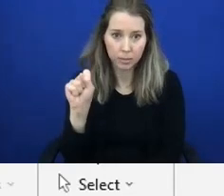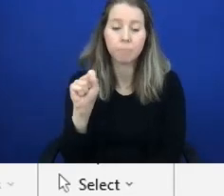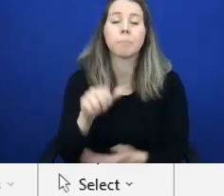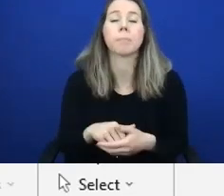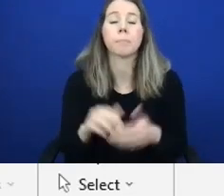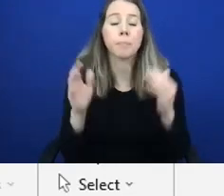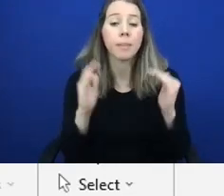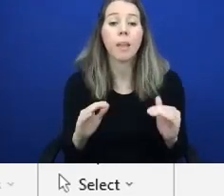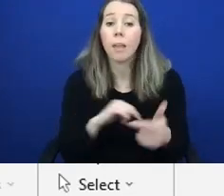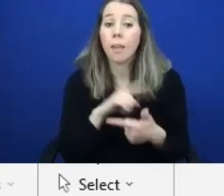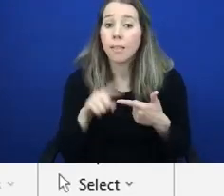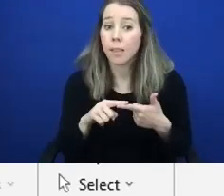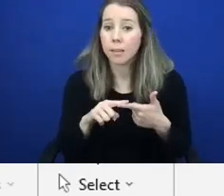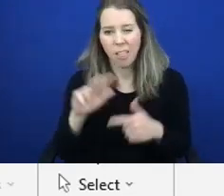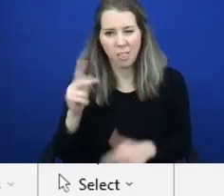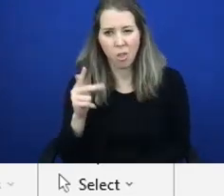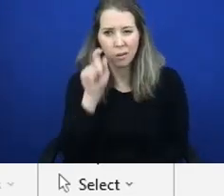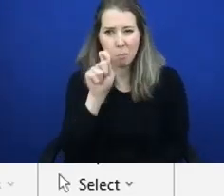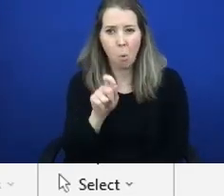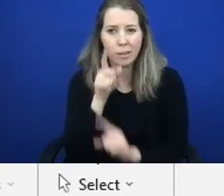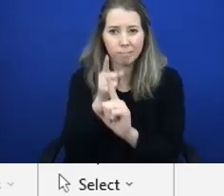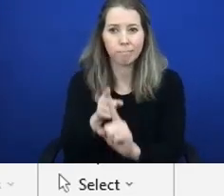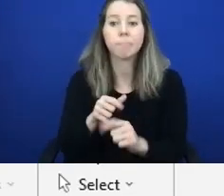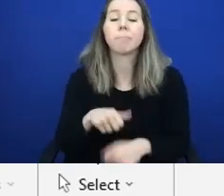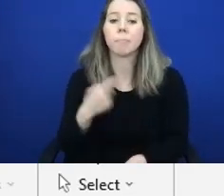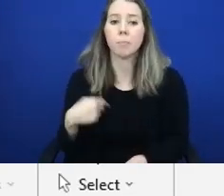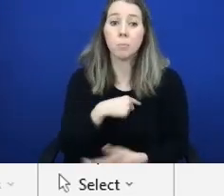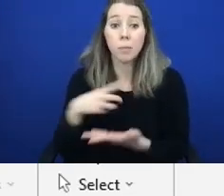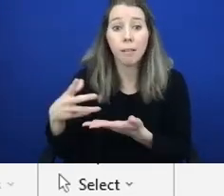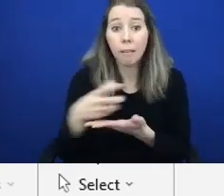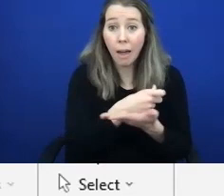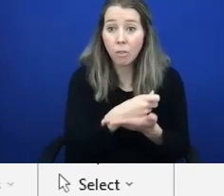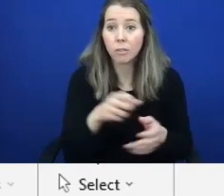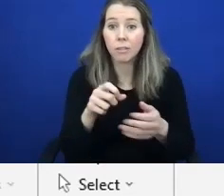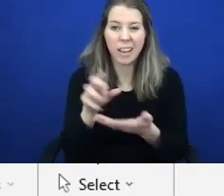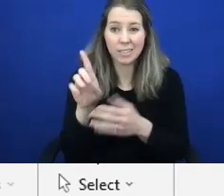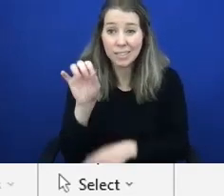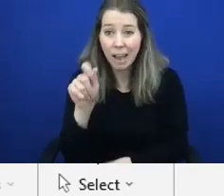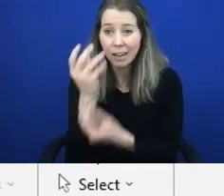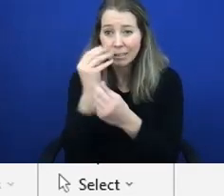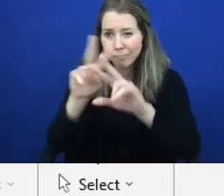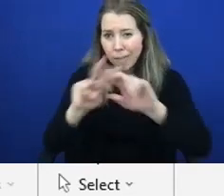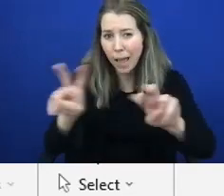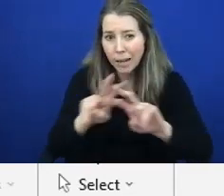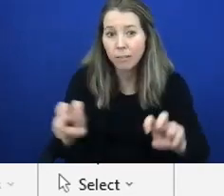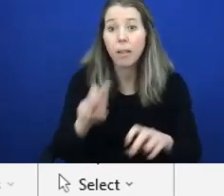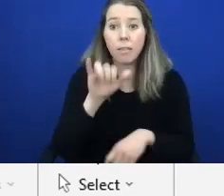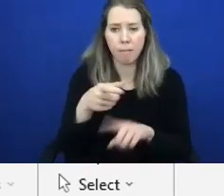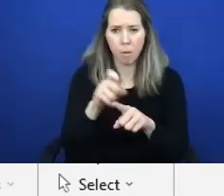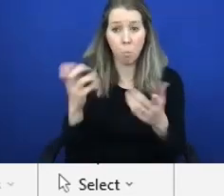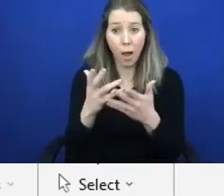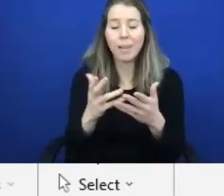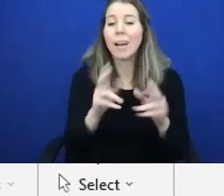And then we, the 3rd bullet, gather and analyze the resulting data. That data is from the